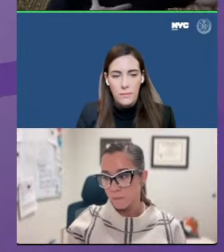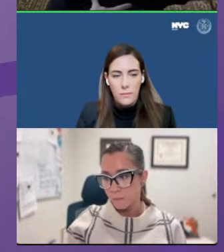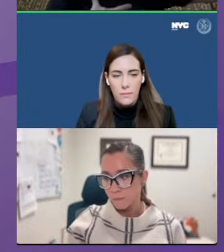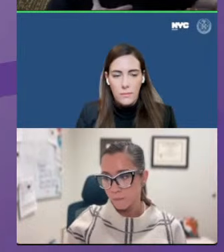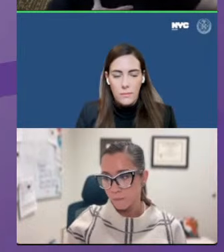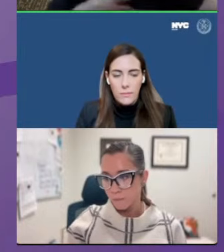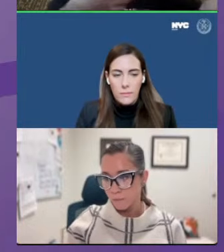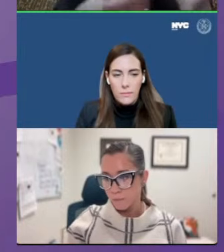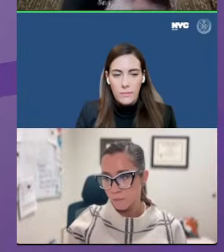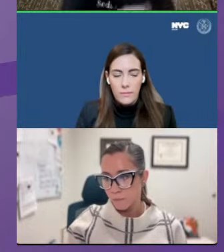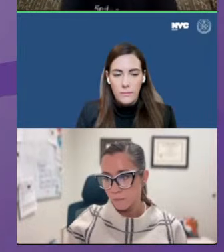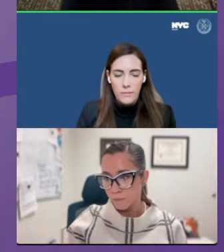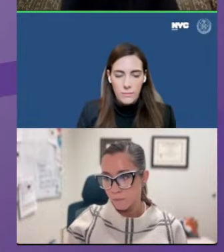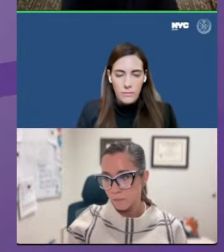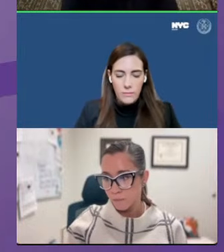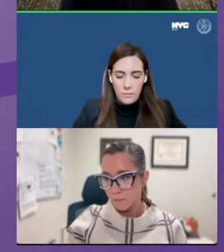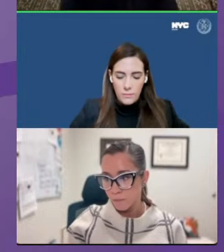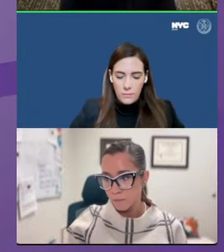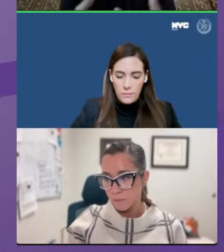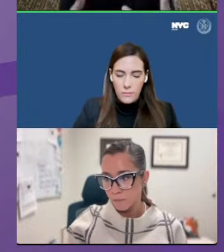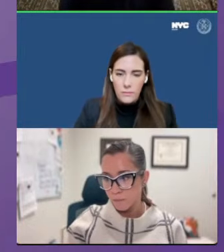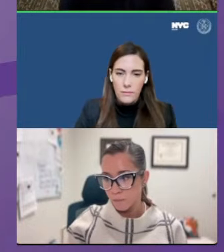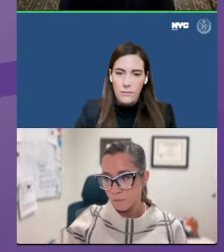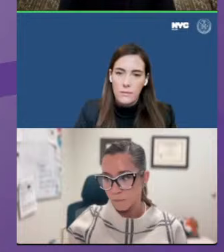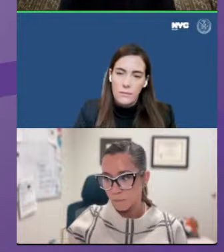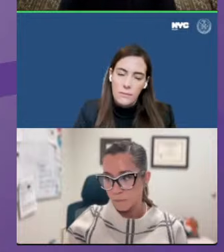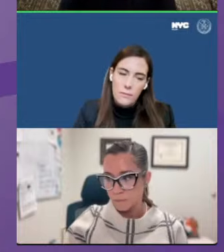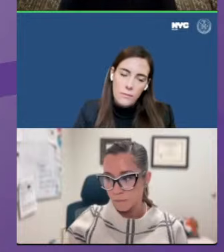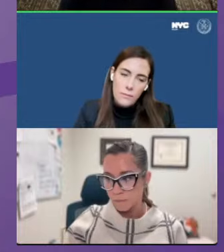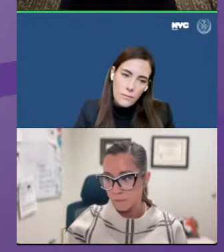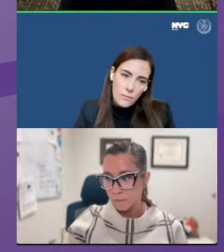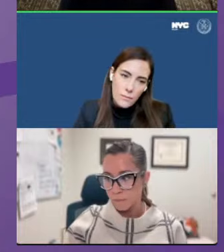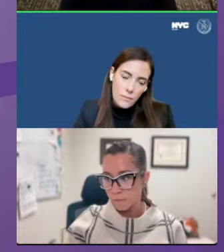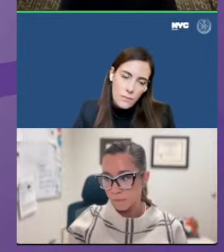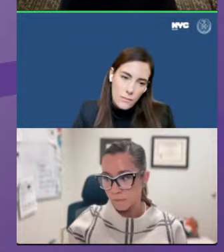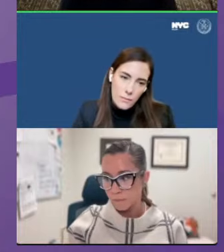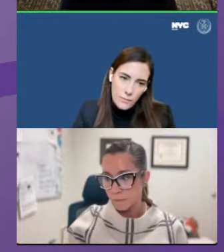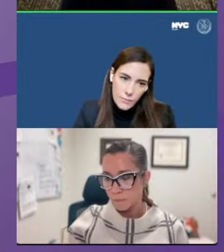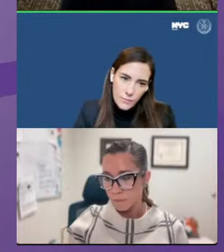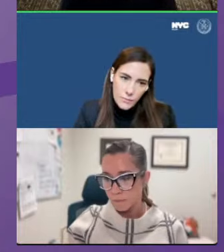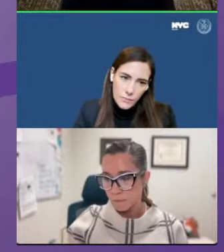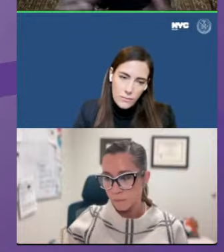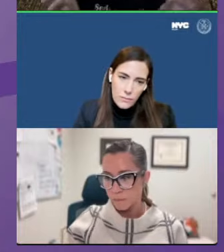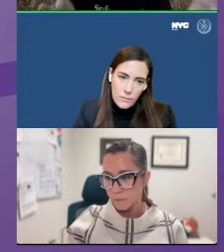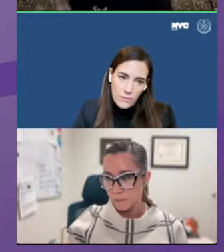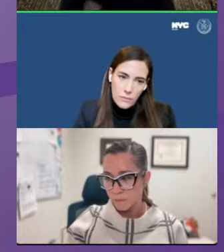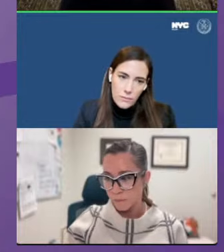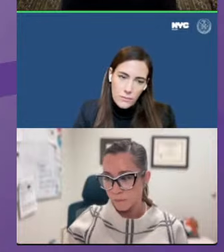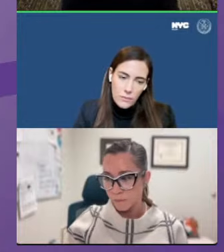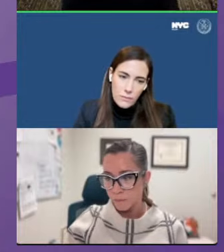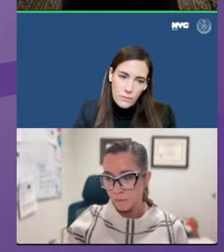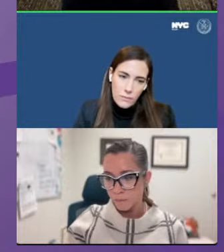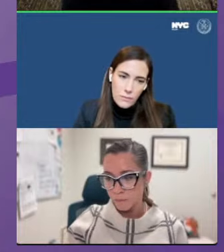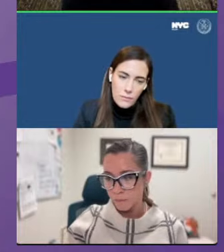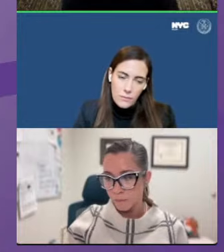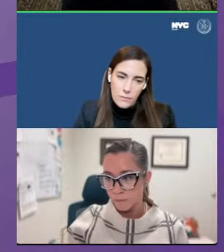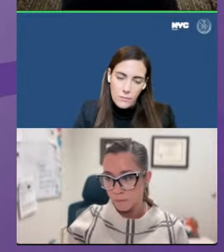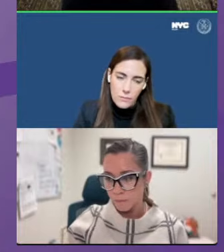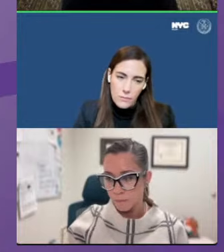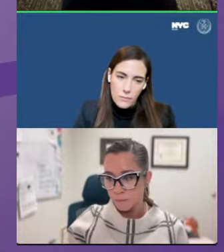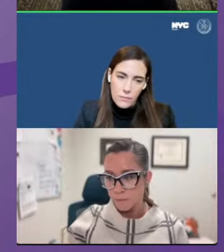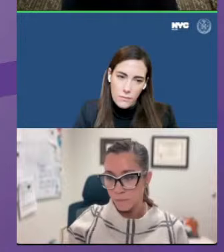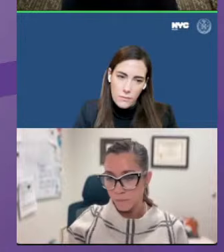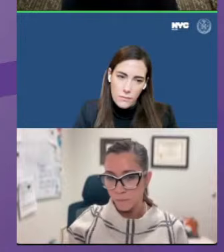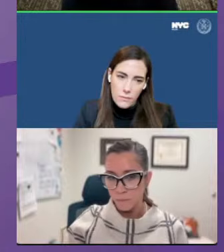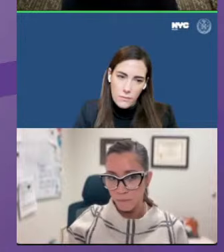long COVID from healthy controls, some of the things that we were identifying were these measures of